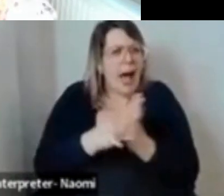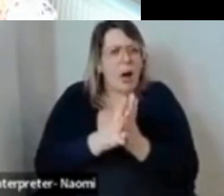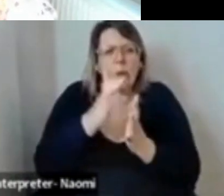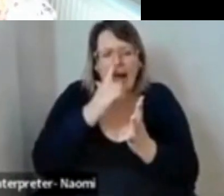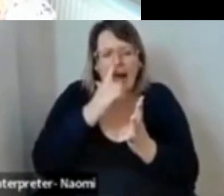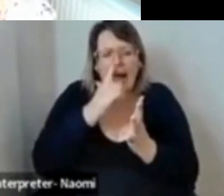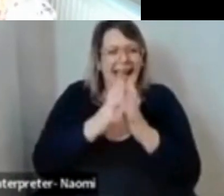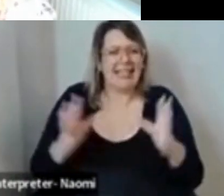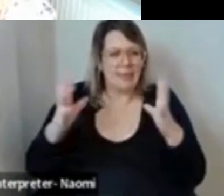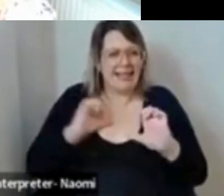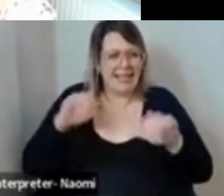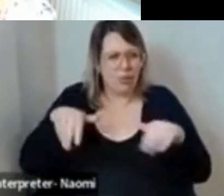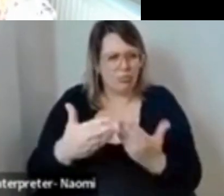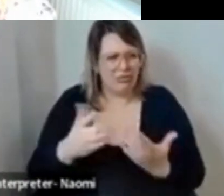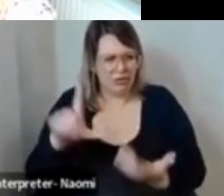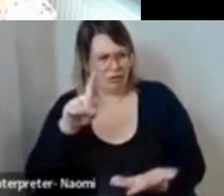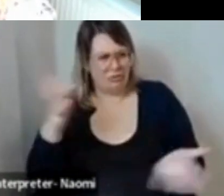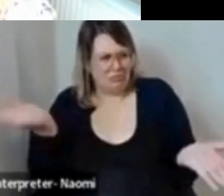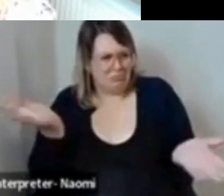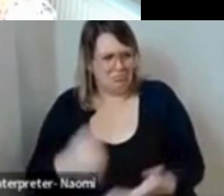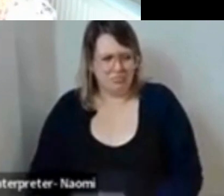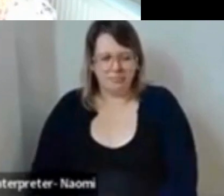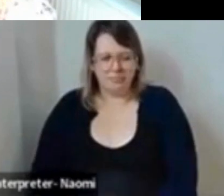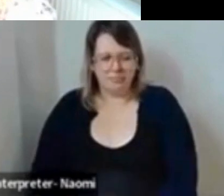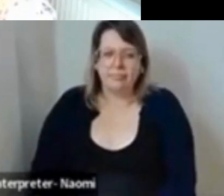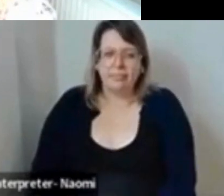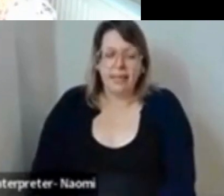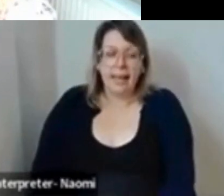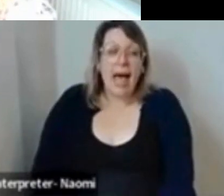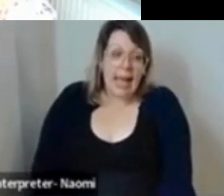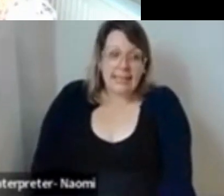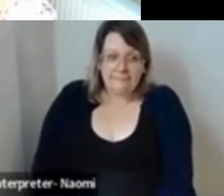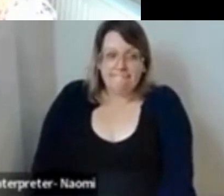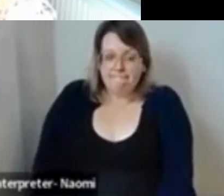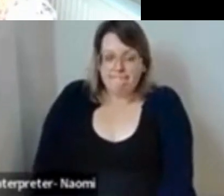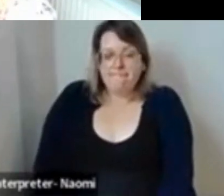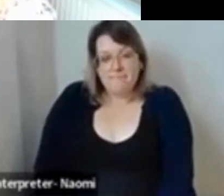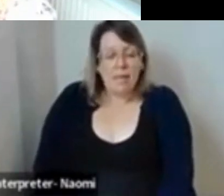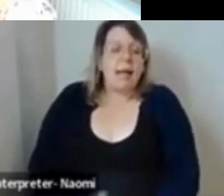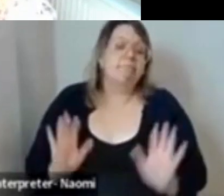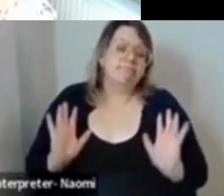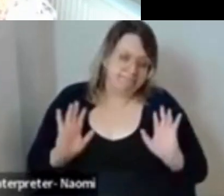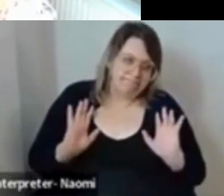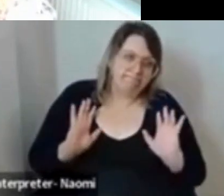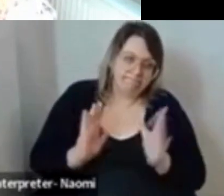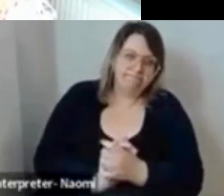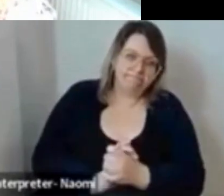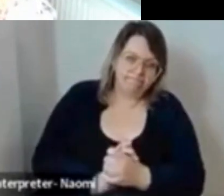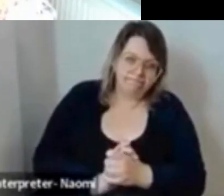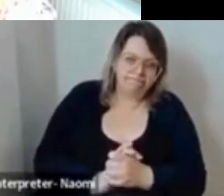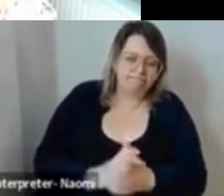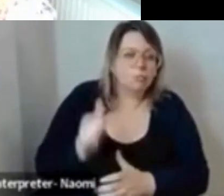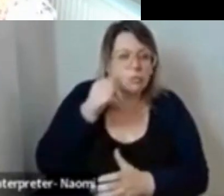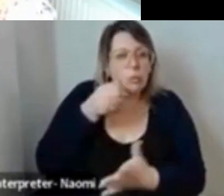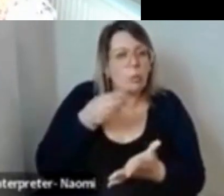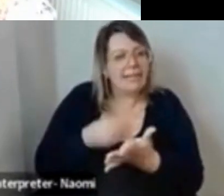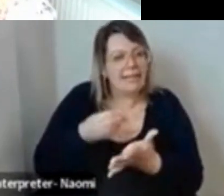I think the first thing I would say is that I recognise that the financial climate is